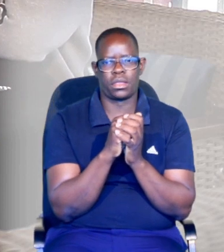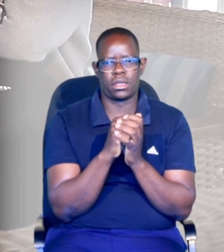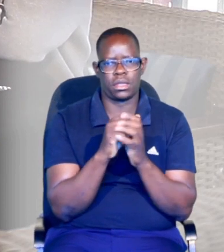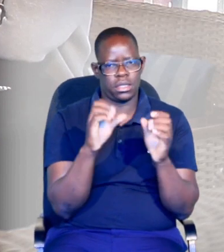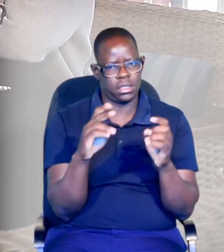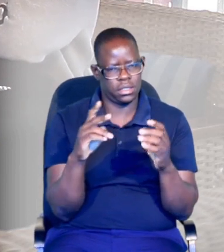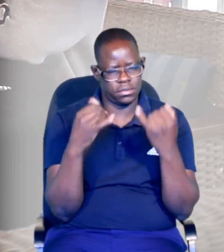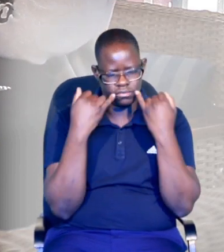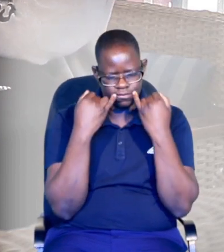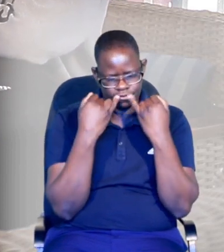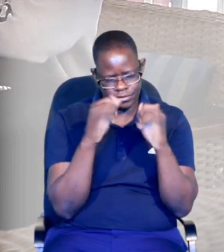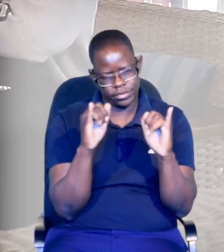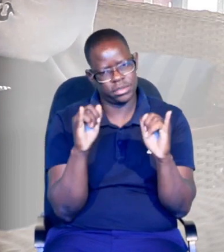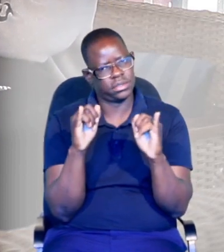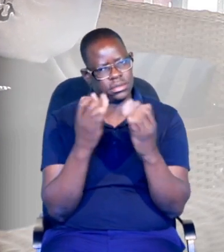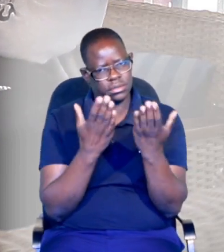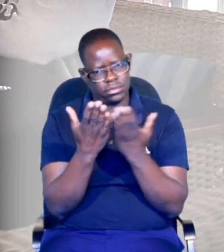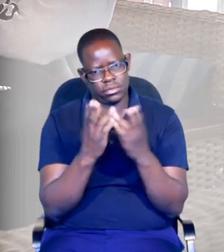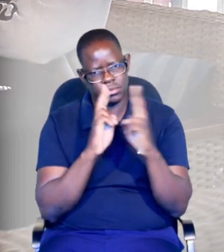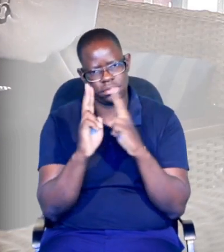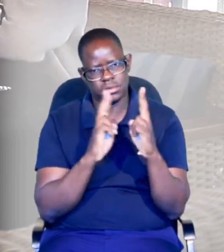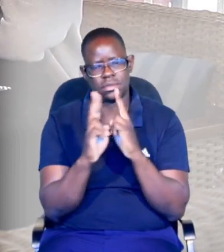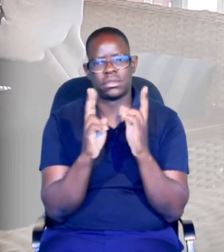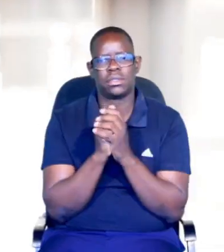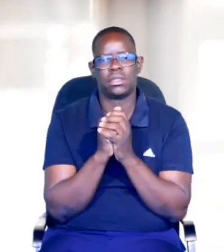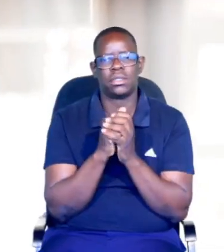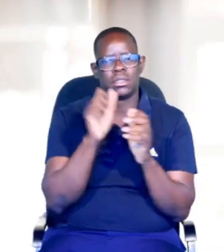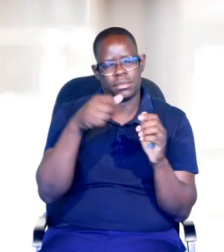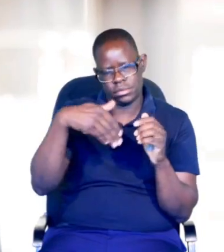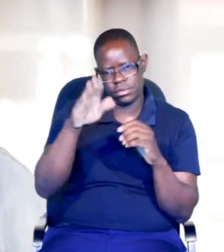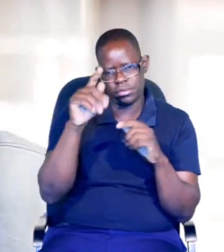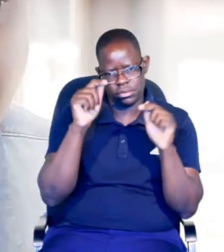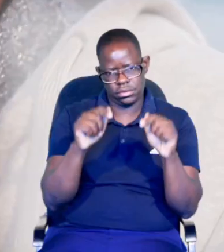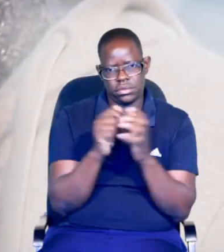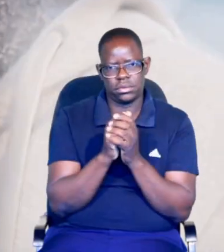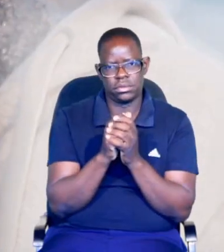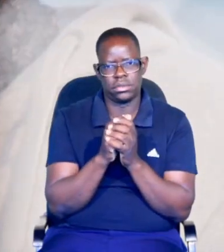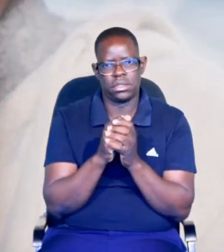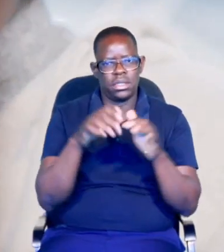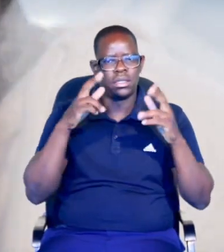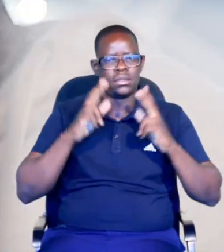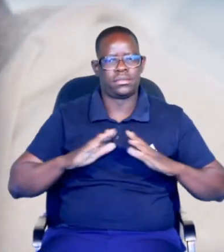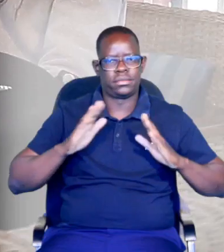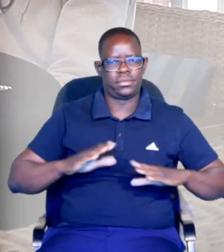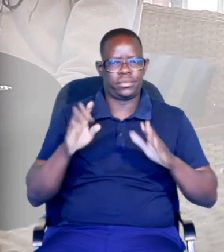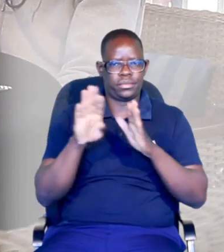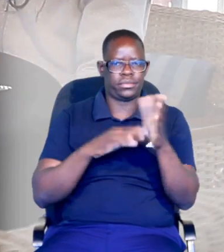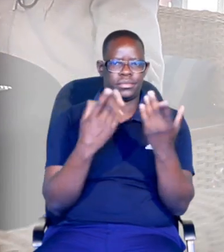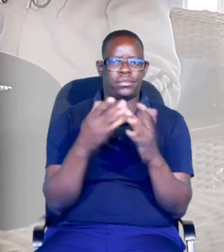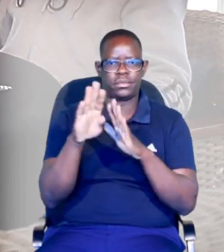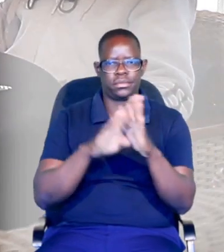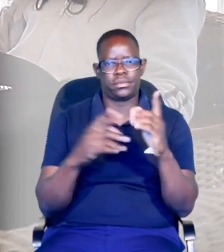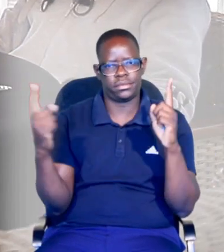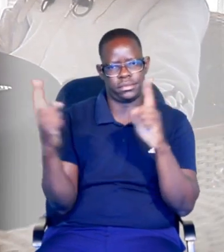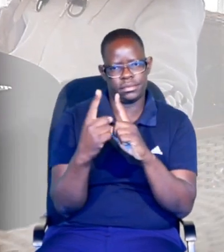was a very informative session, man, but Patience and I, we have to go right now. That's fine. I'll stay for a while. I'm waiting for somebody. It was